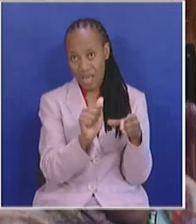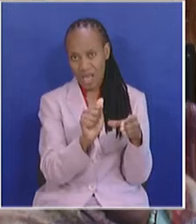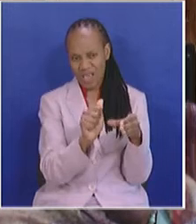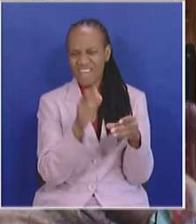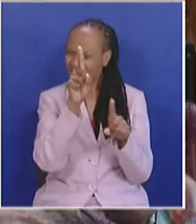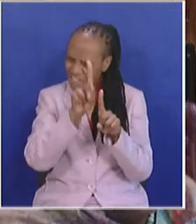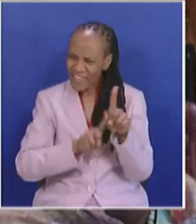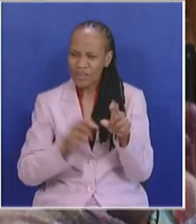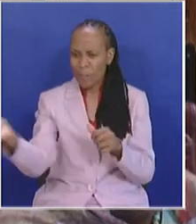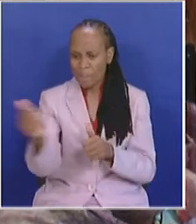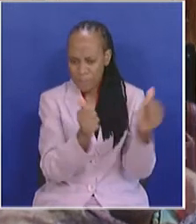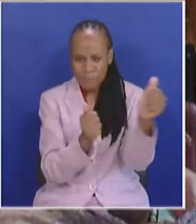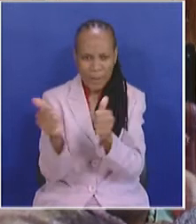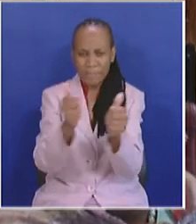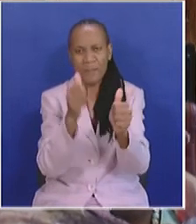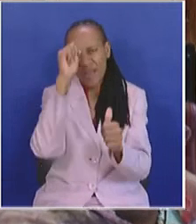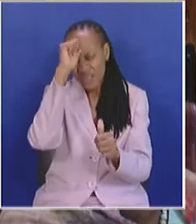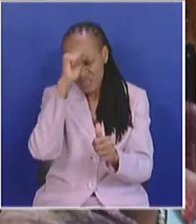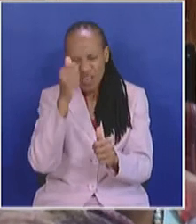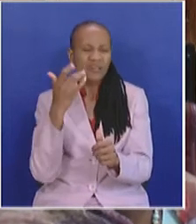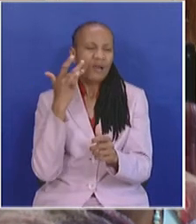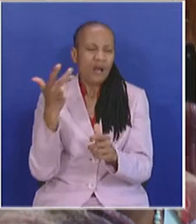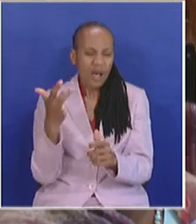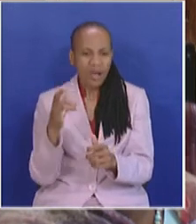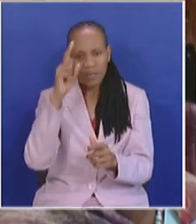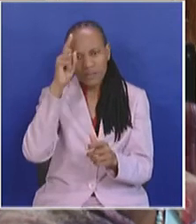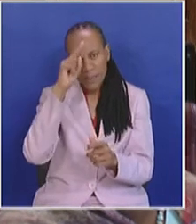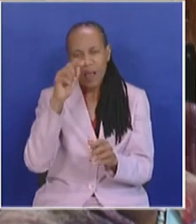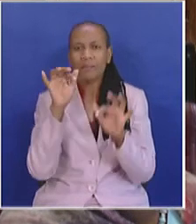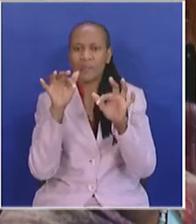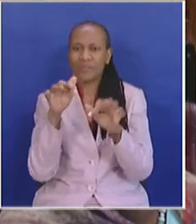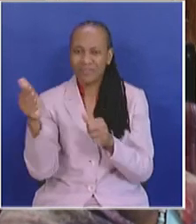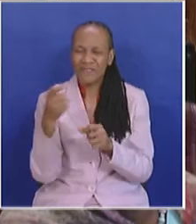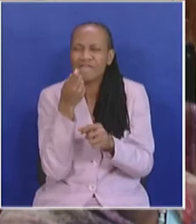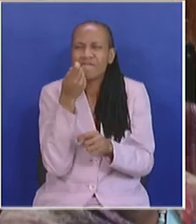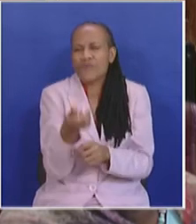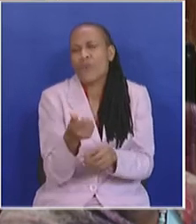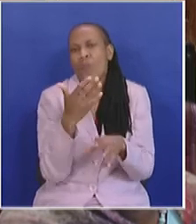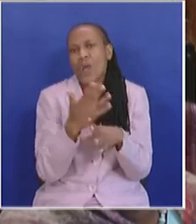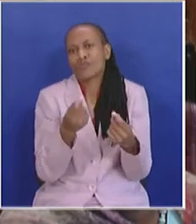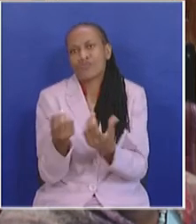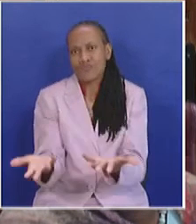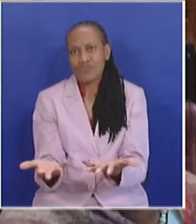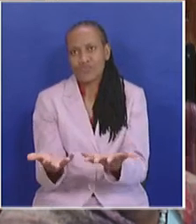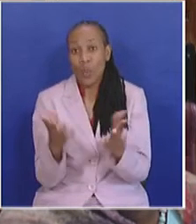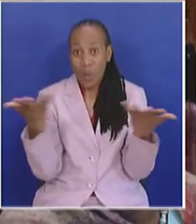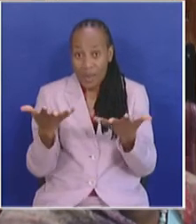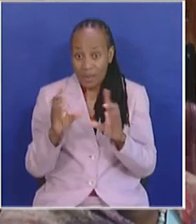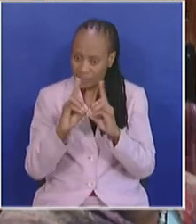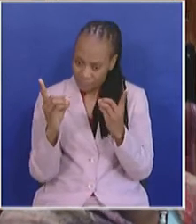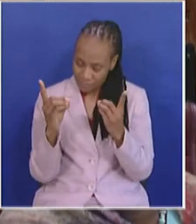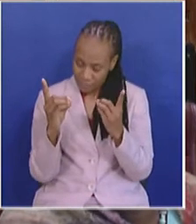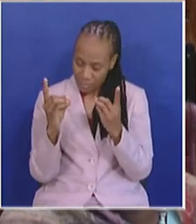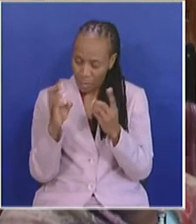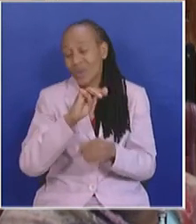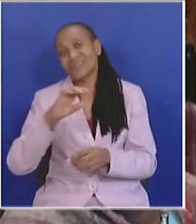black, colored, or Indian women in top management in various departments in the Western Cape, and